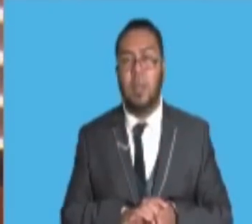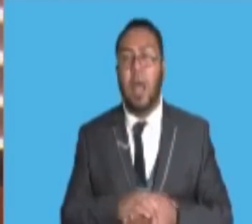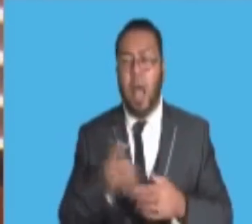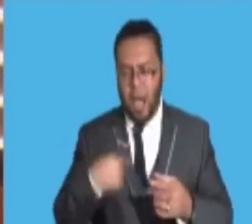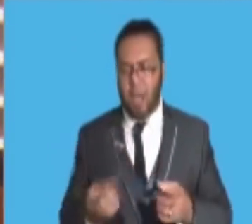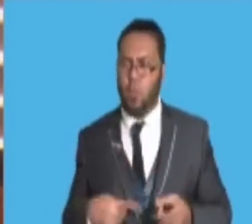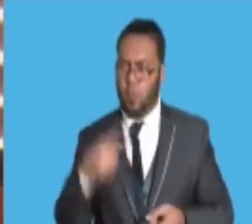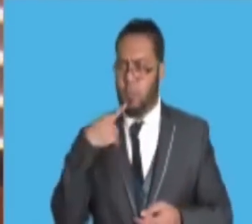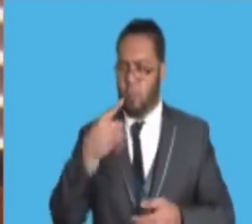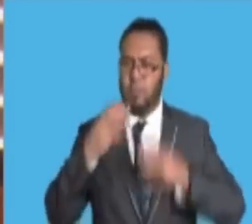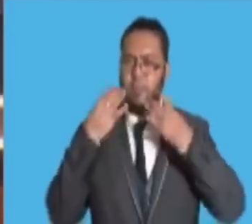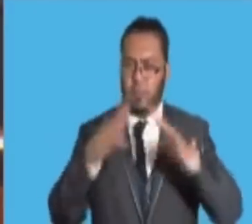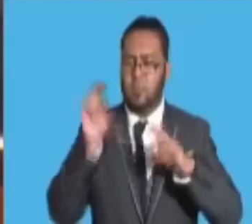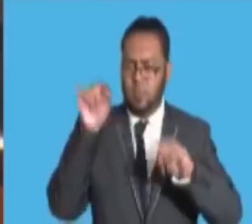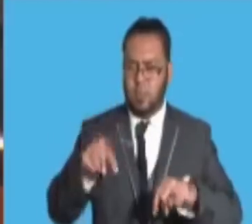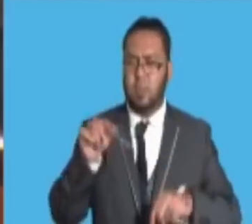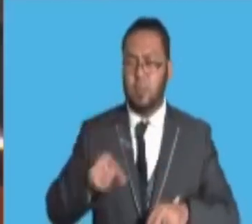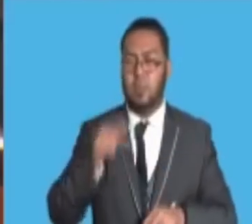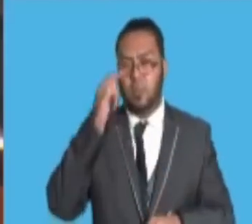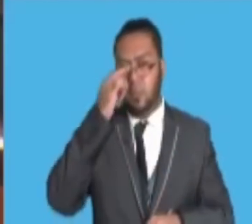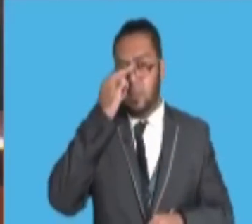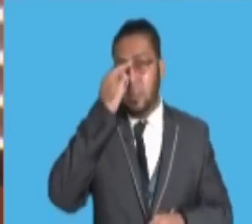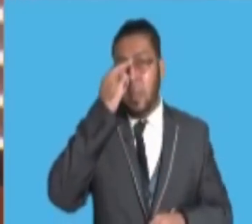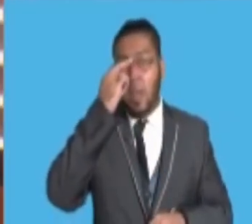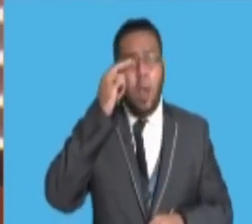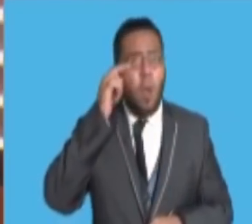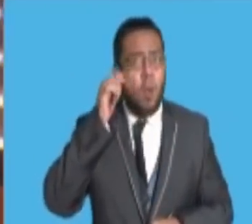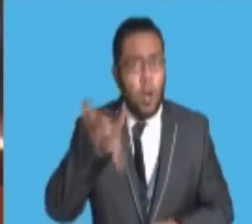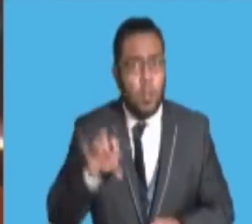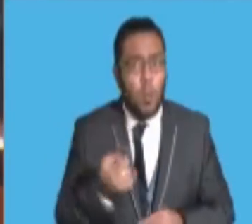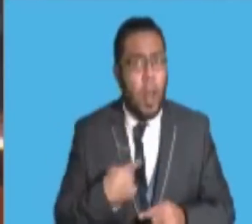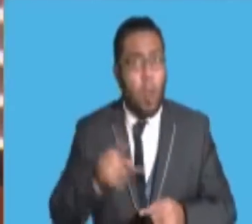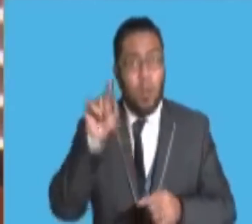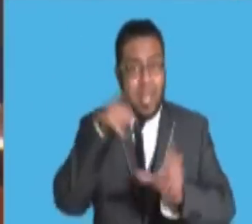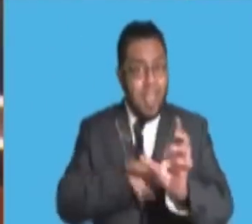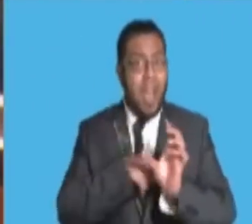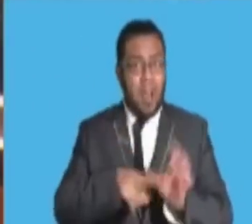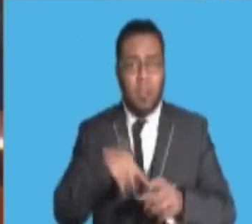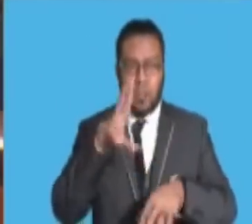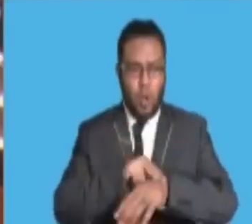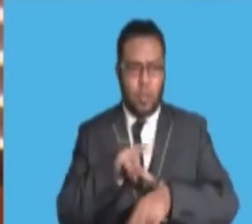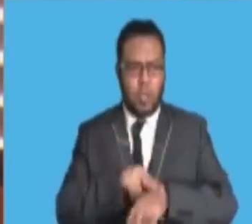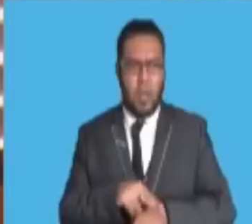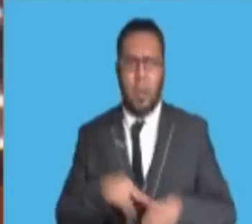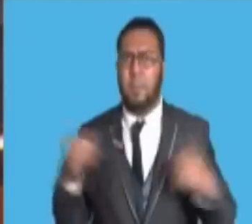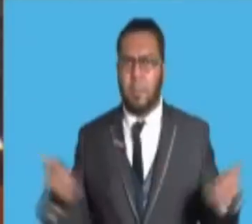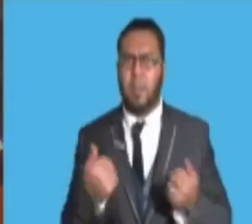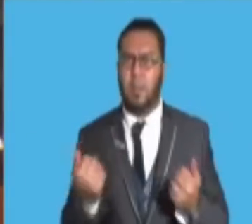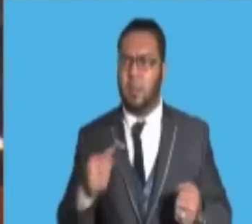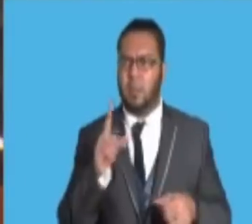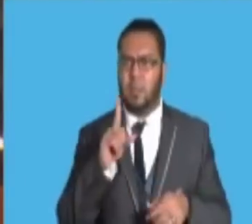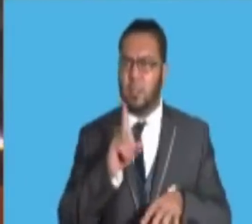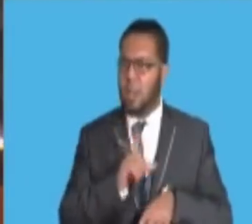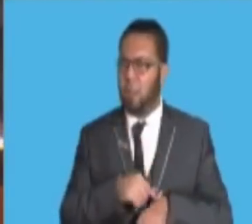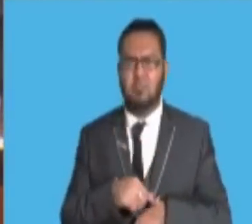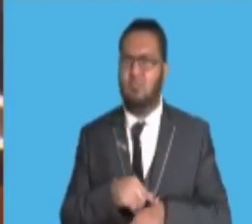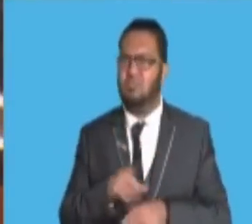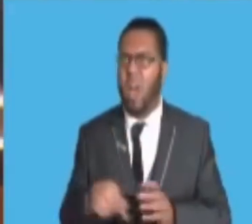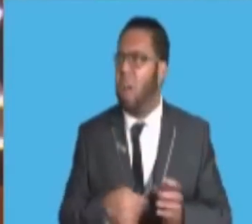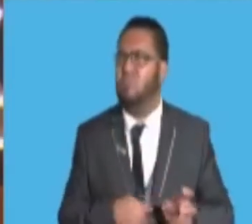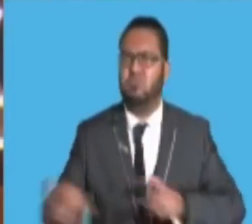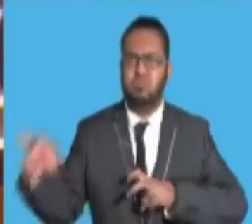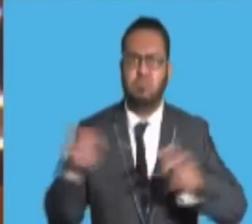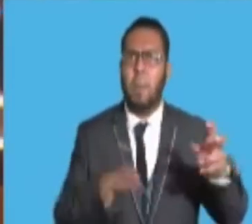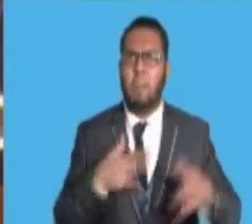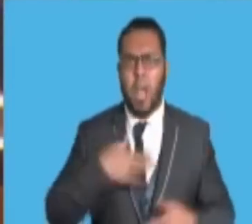attest to this, Madam Speaker. Of course, when I was a young doctor, and even until now, most times I do not spend time at home. So my